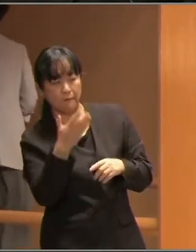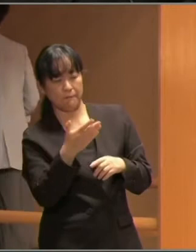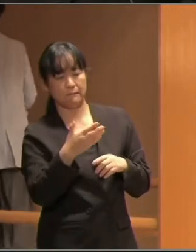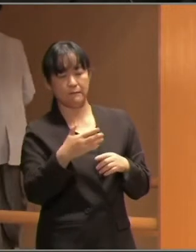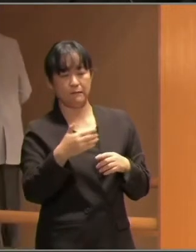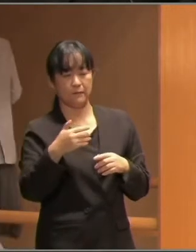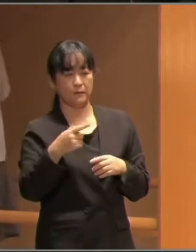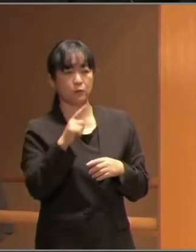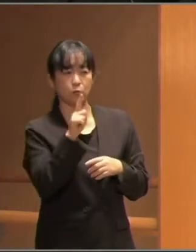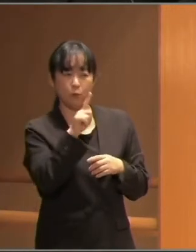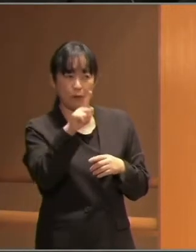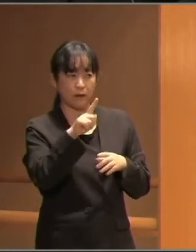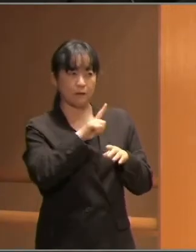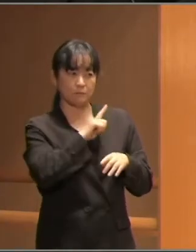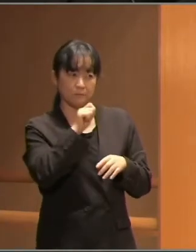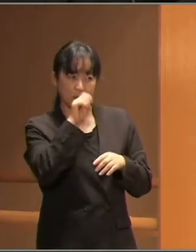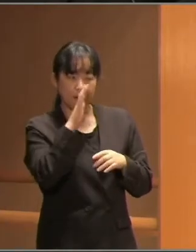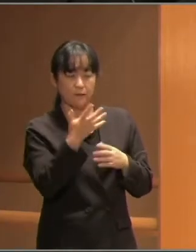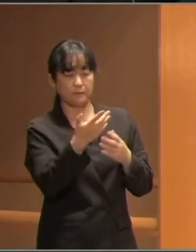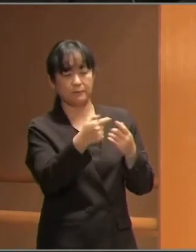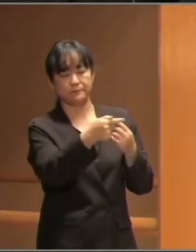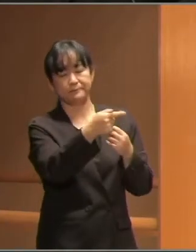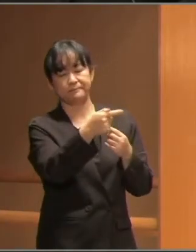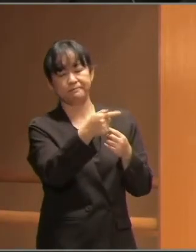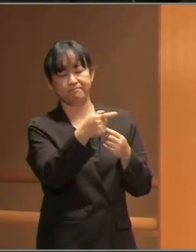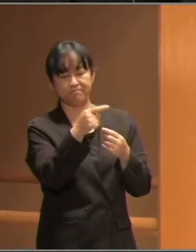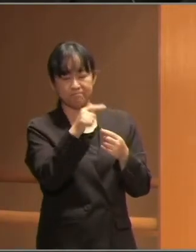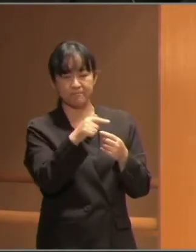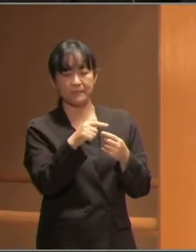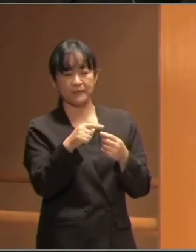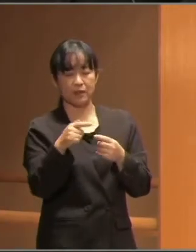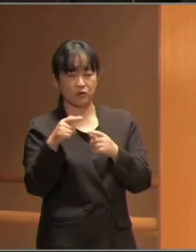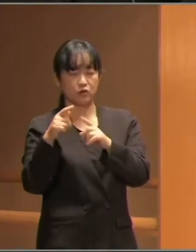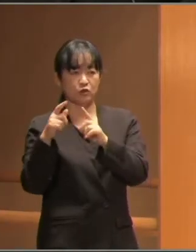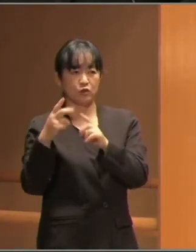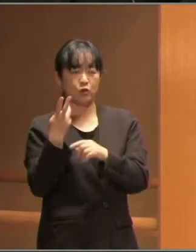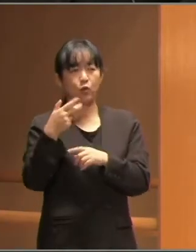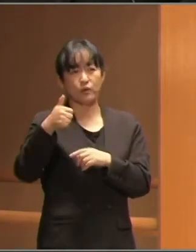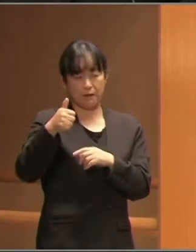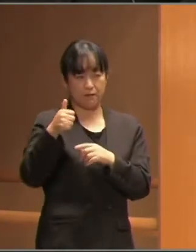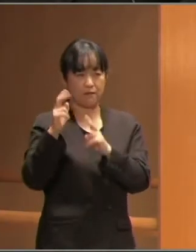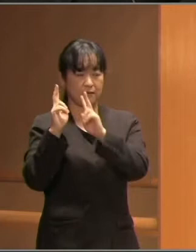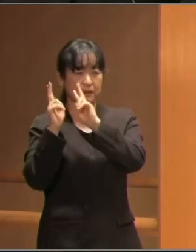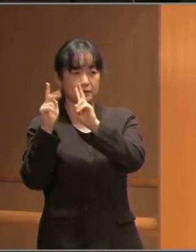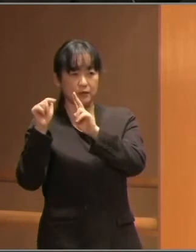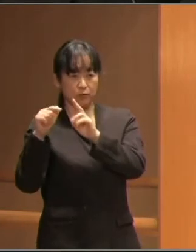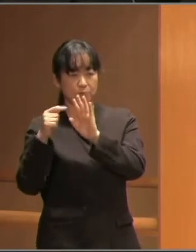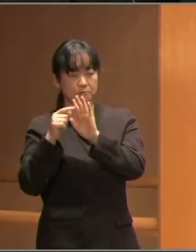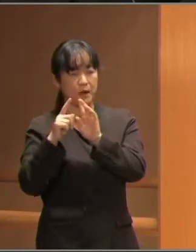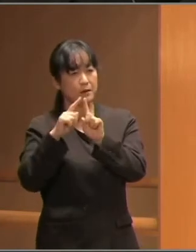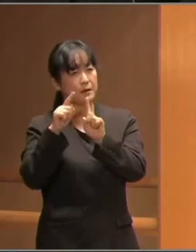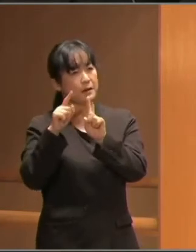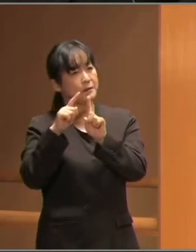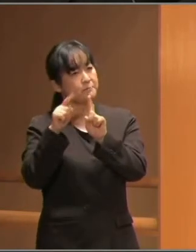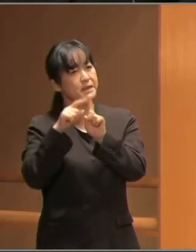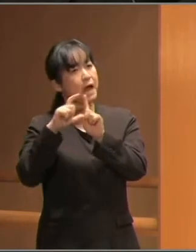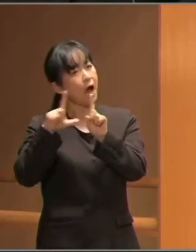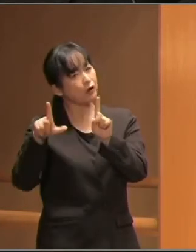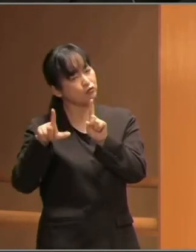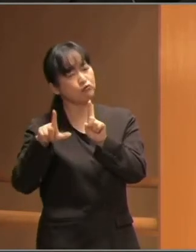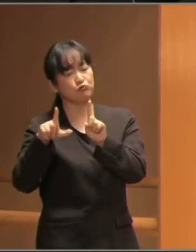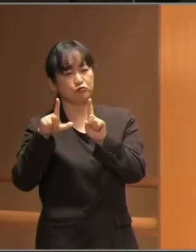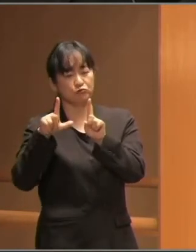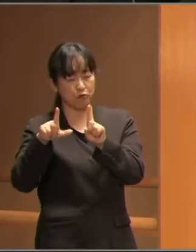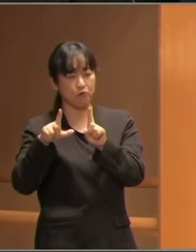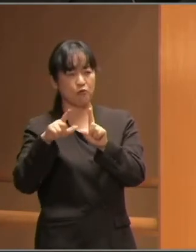best. So they try the taking various ways and then finds the best solution. That is like a DNA